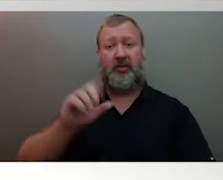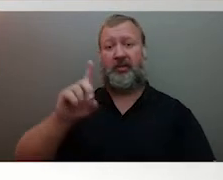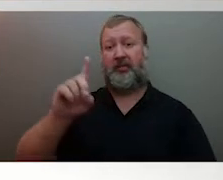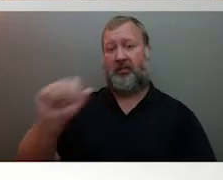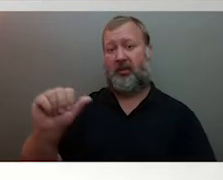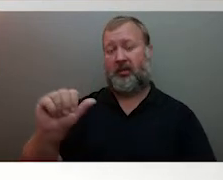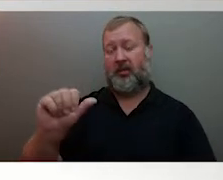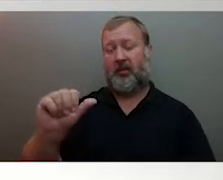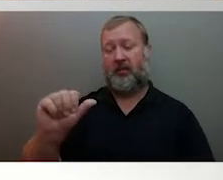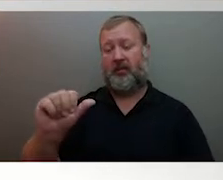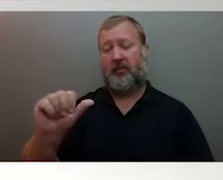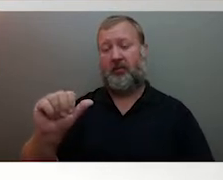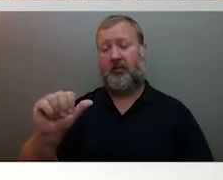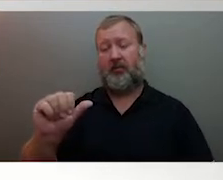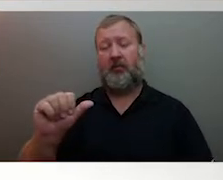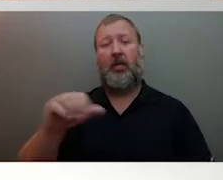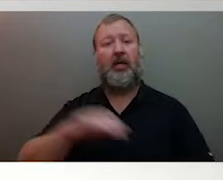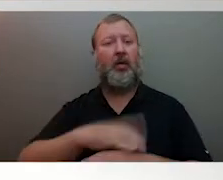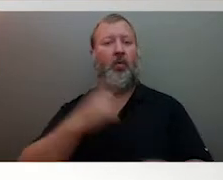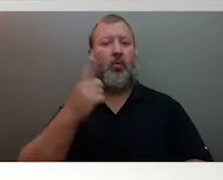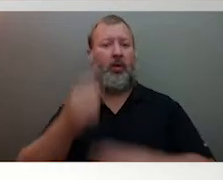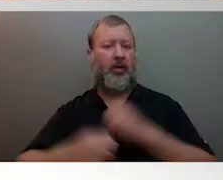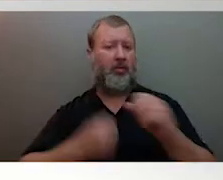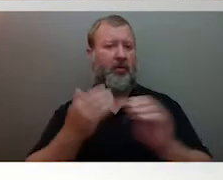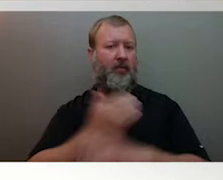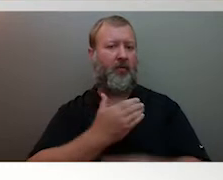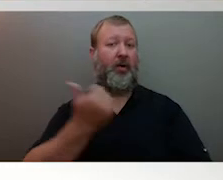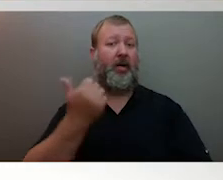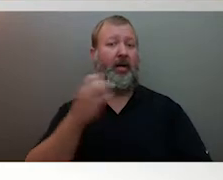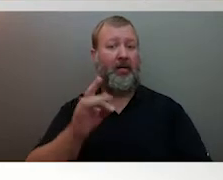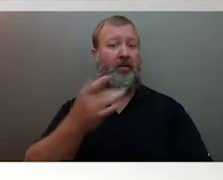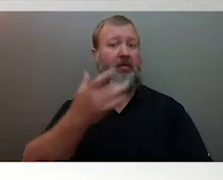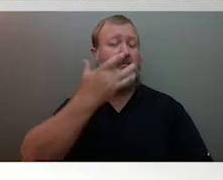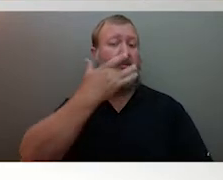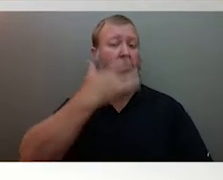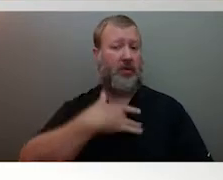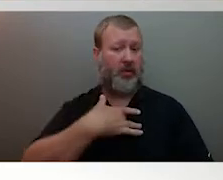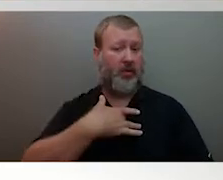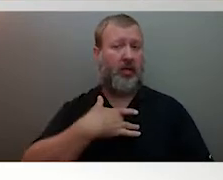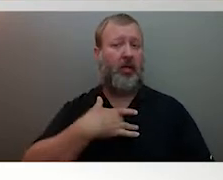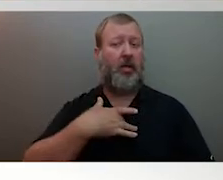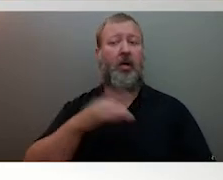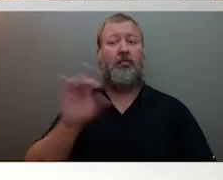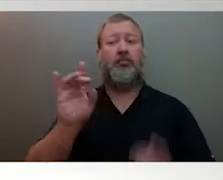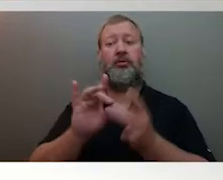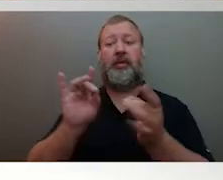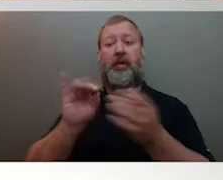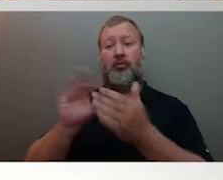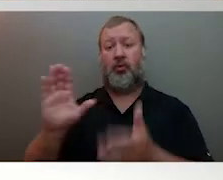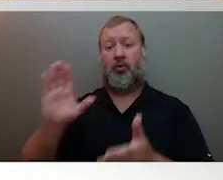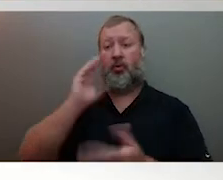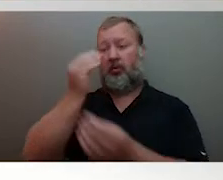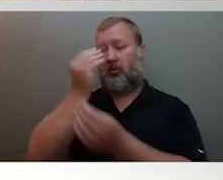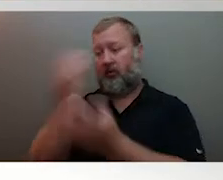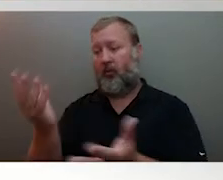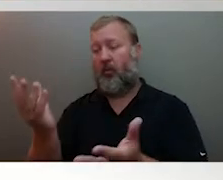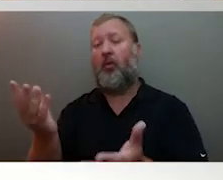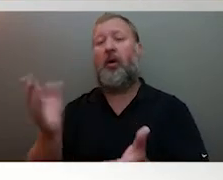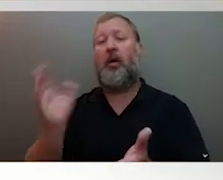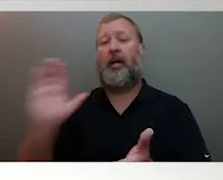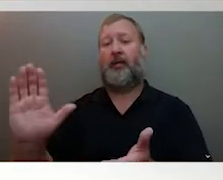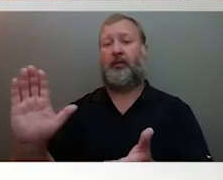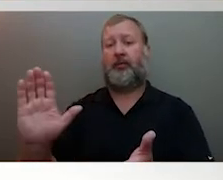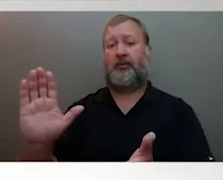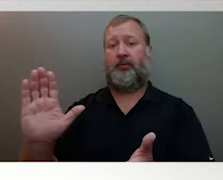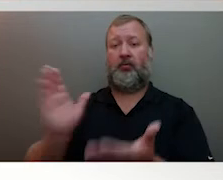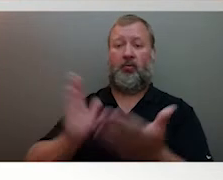disabilities. Beginning at least 1 year before the student's 18th birthday, a statement that the student will be informed of his or